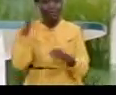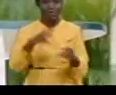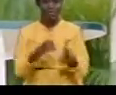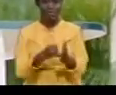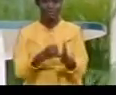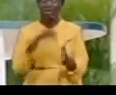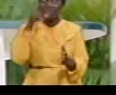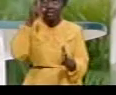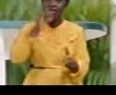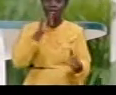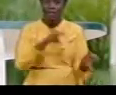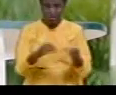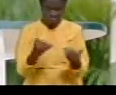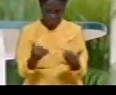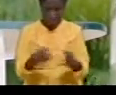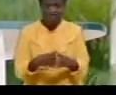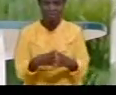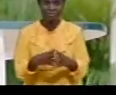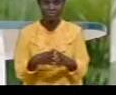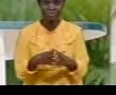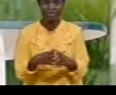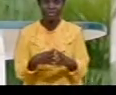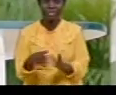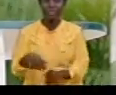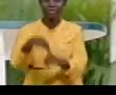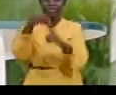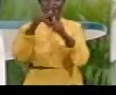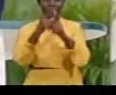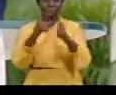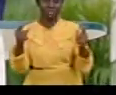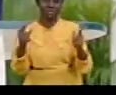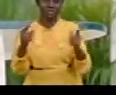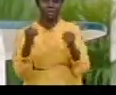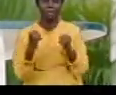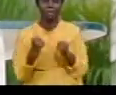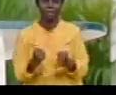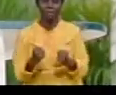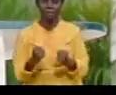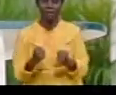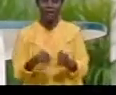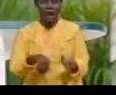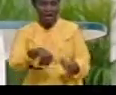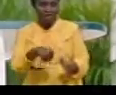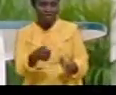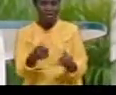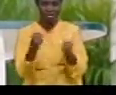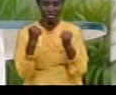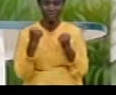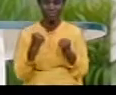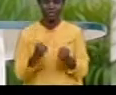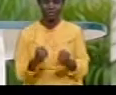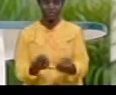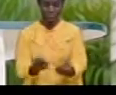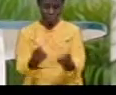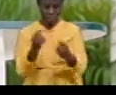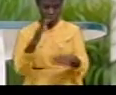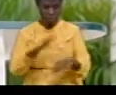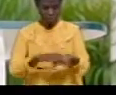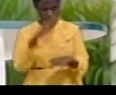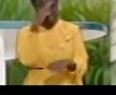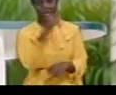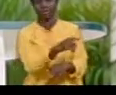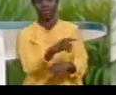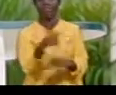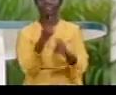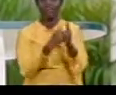The Lord will do it and is doing it. Supernatural covering, another strength coming upon him, and the Lord is doing